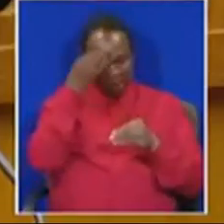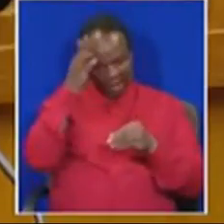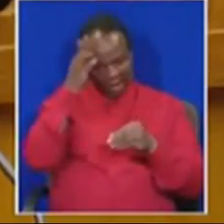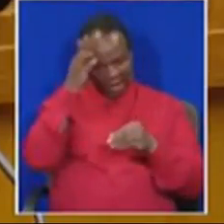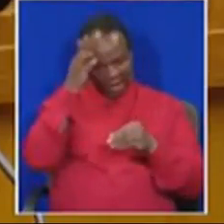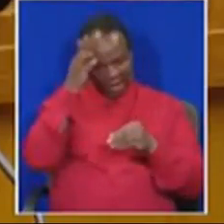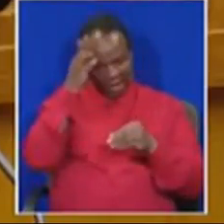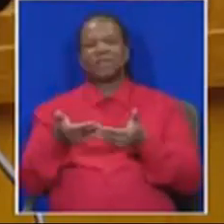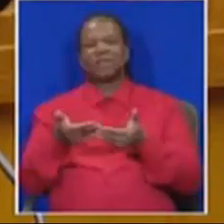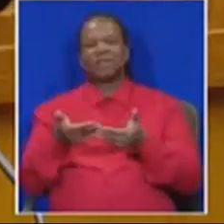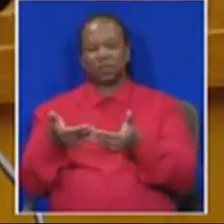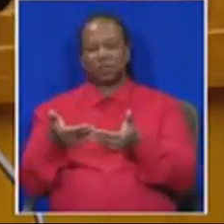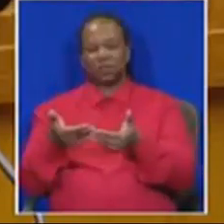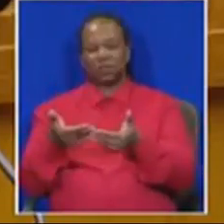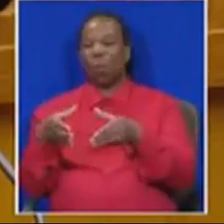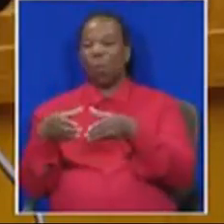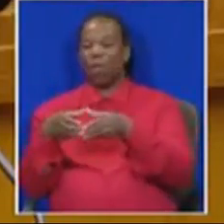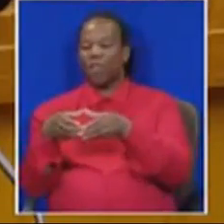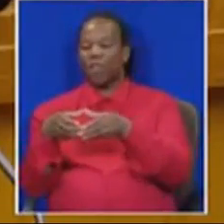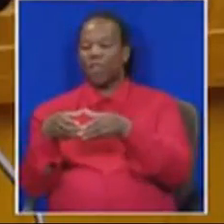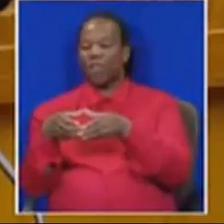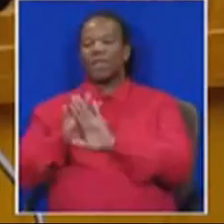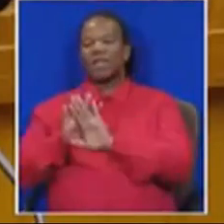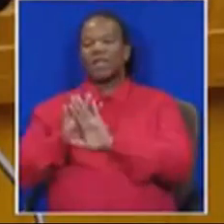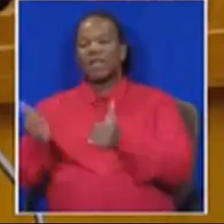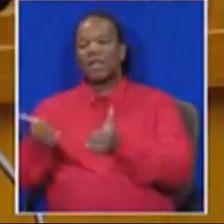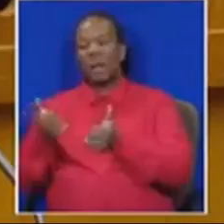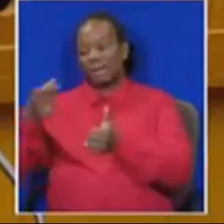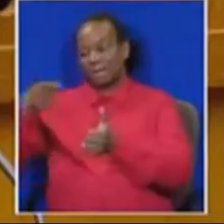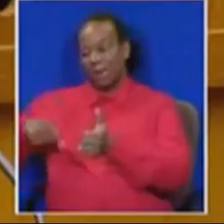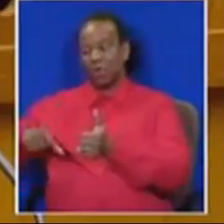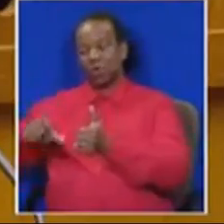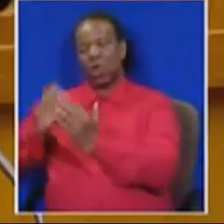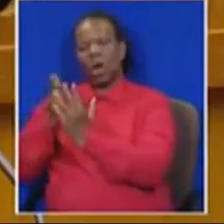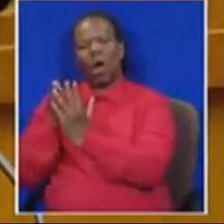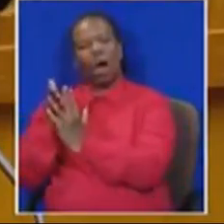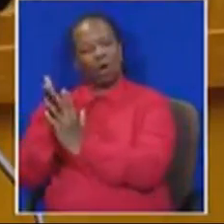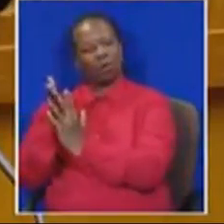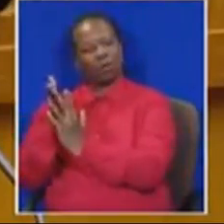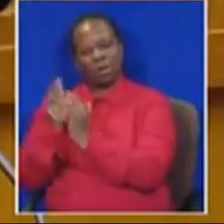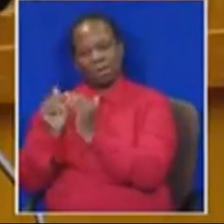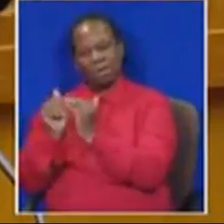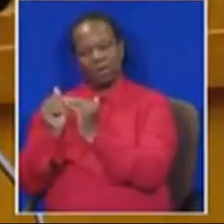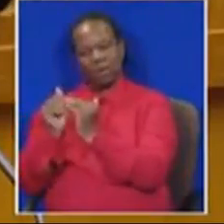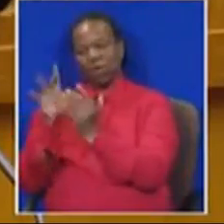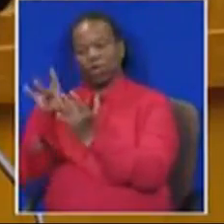offer beneficiaries maximum choice, access, and convenience. This year, we will